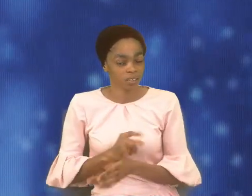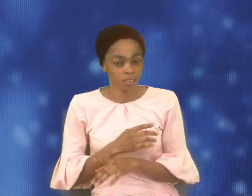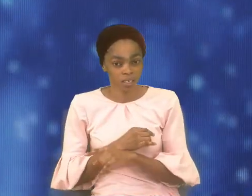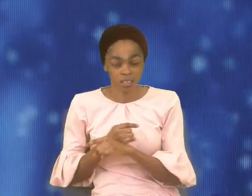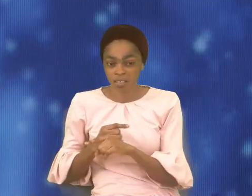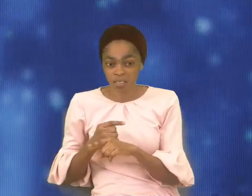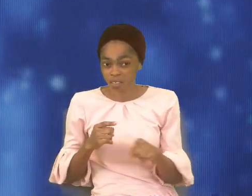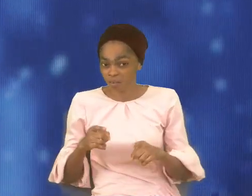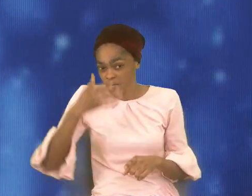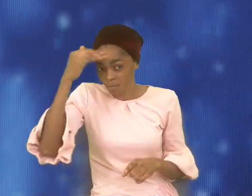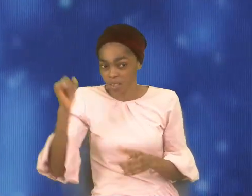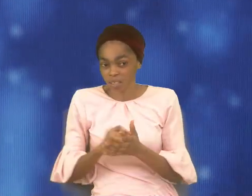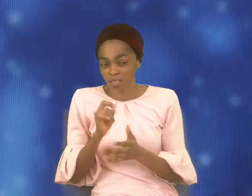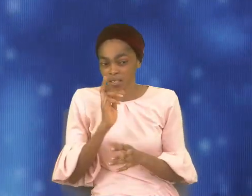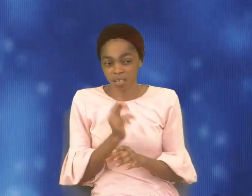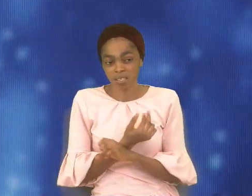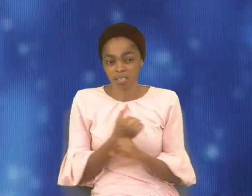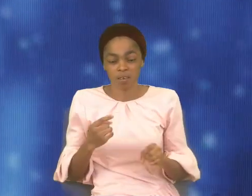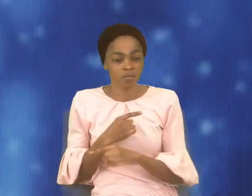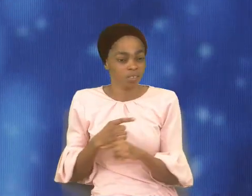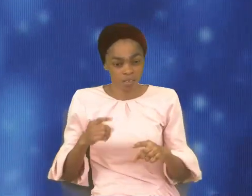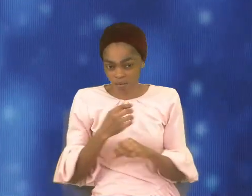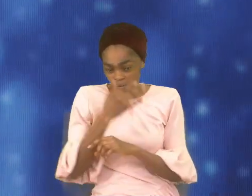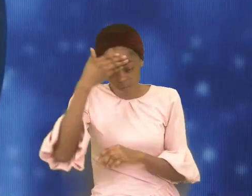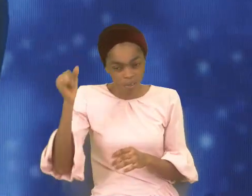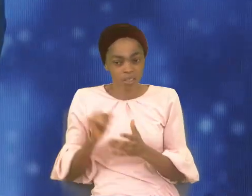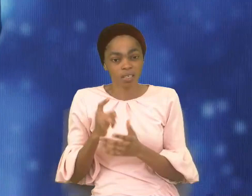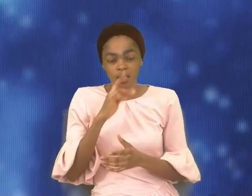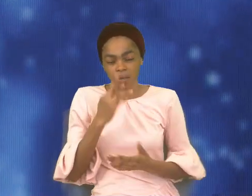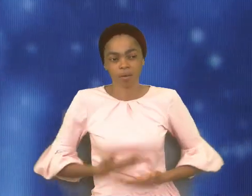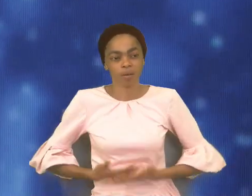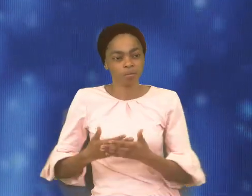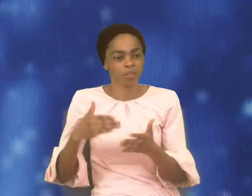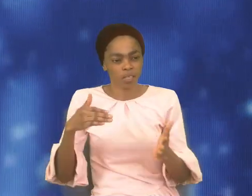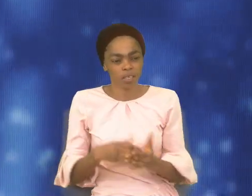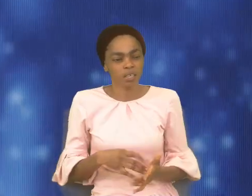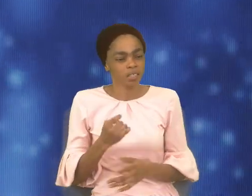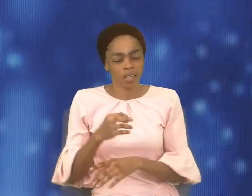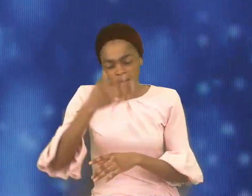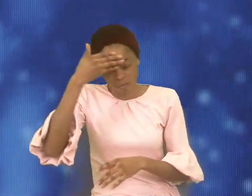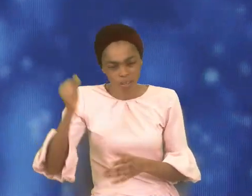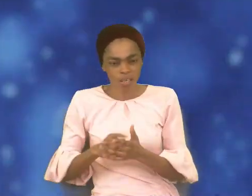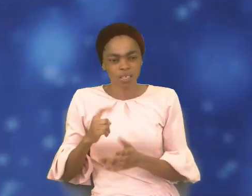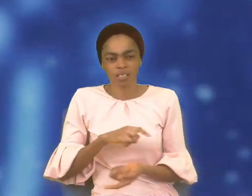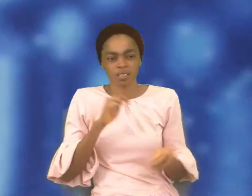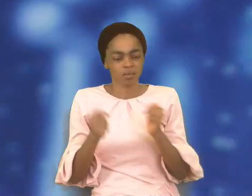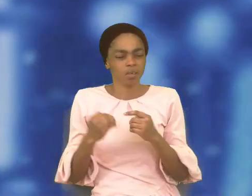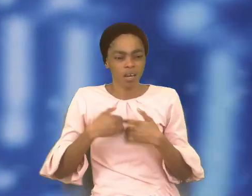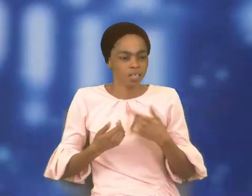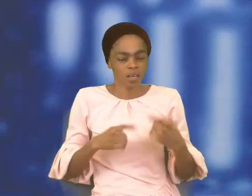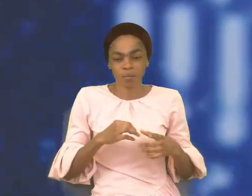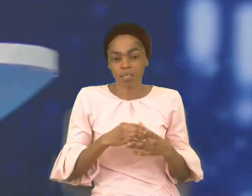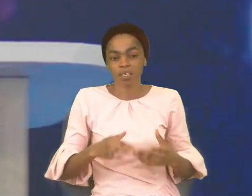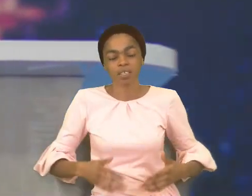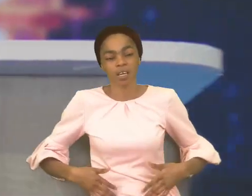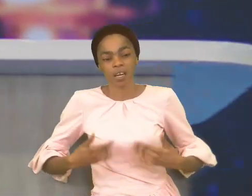They forget that a transformation has taken place. If any man be in Christ, it's a new creature. Old